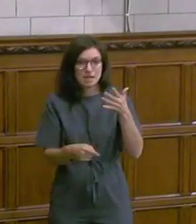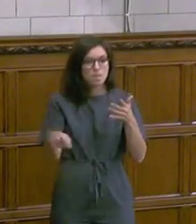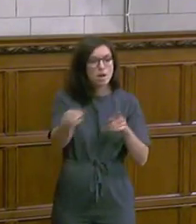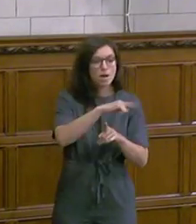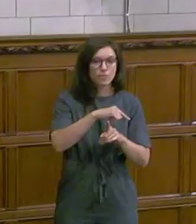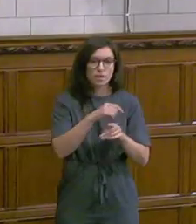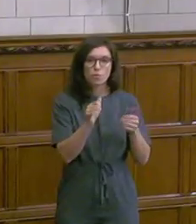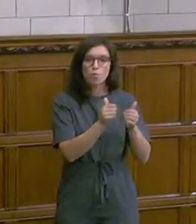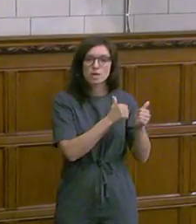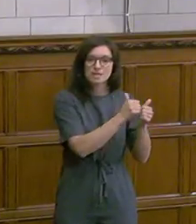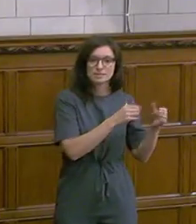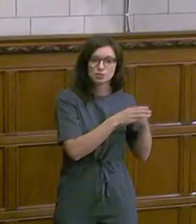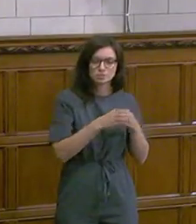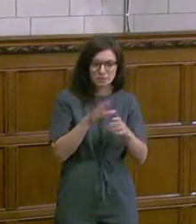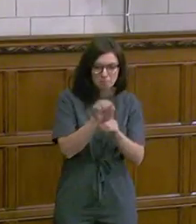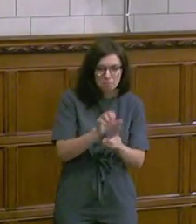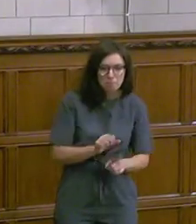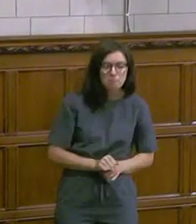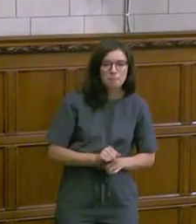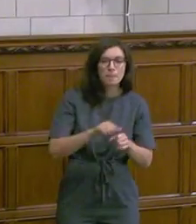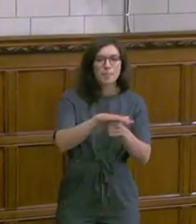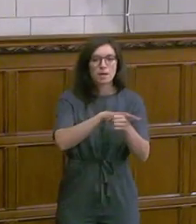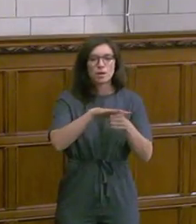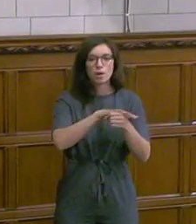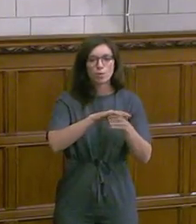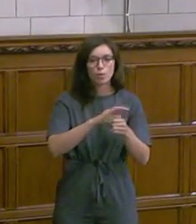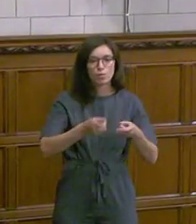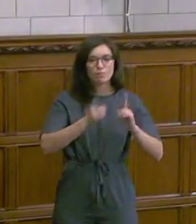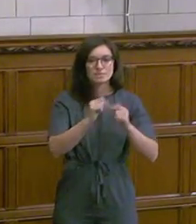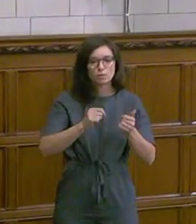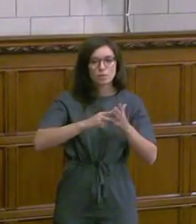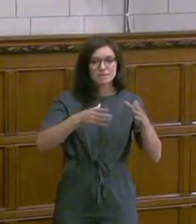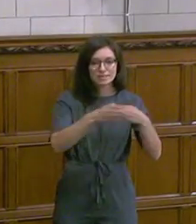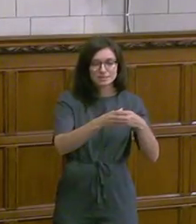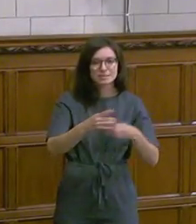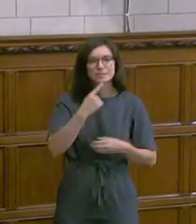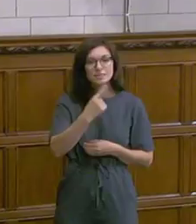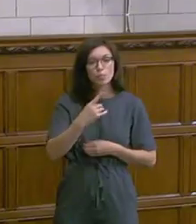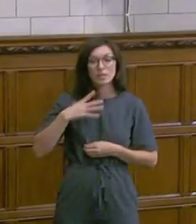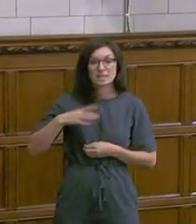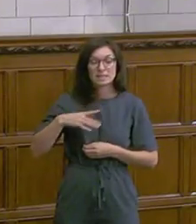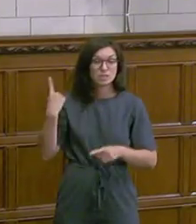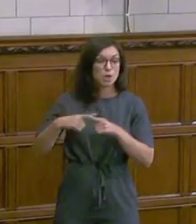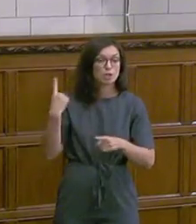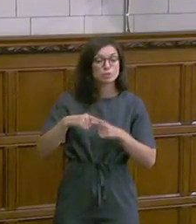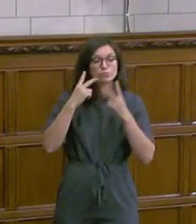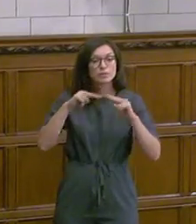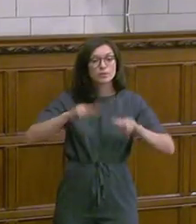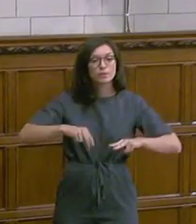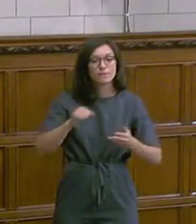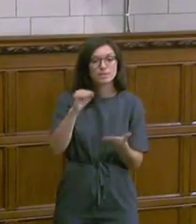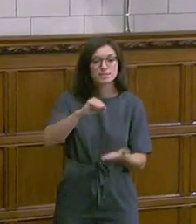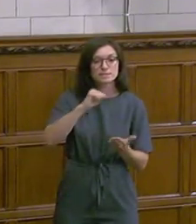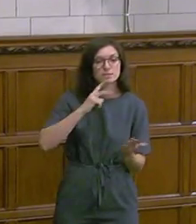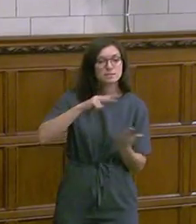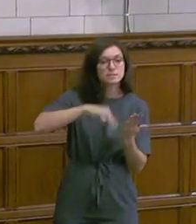by the Local Government Association. They say, and I quote, "We are calling for an urgent review of funding to meet the